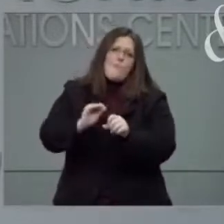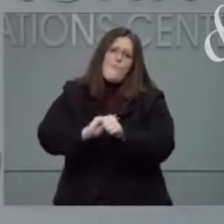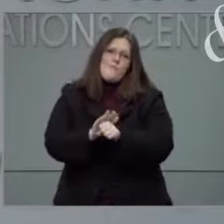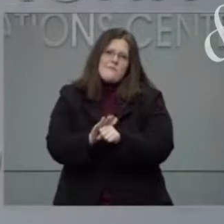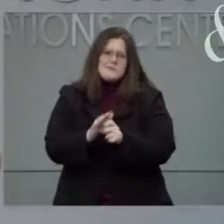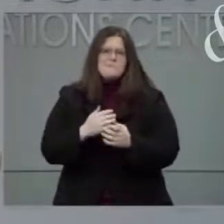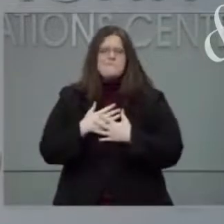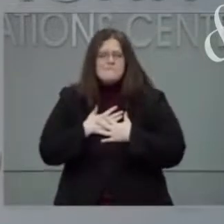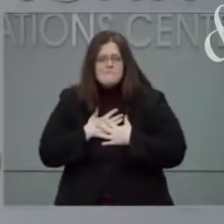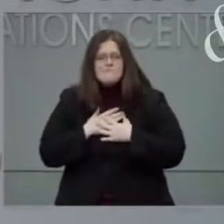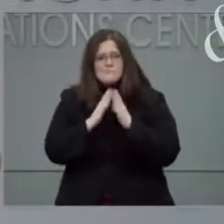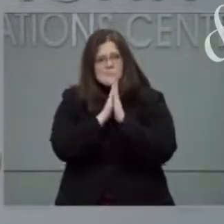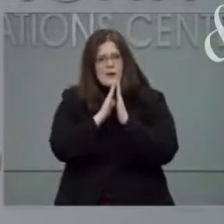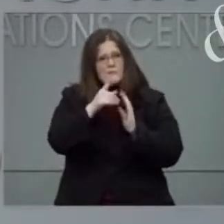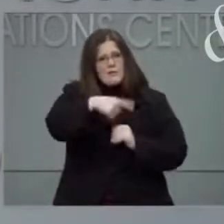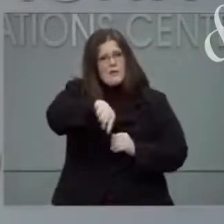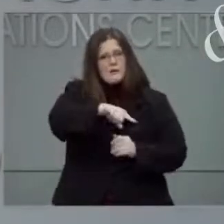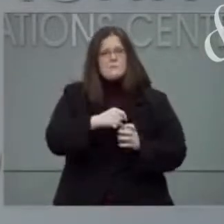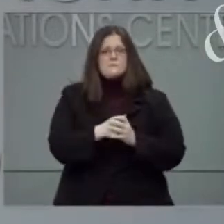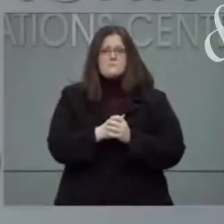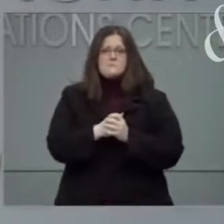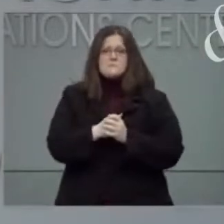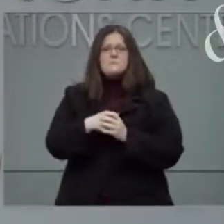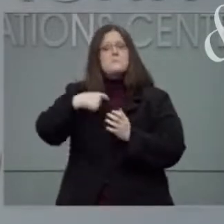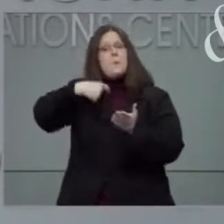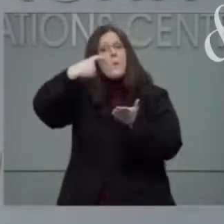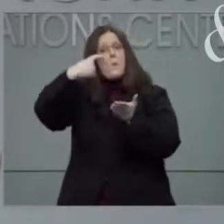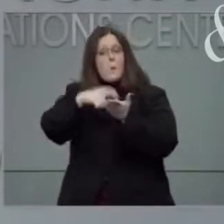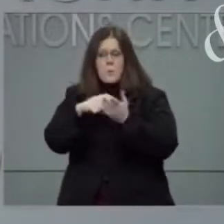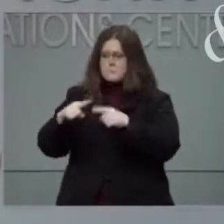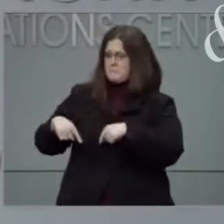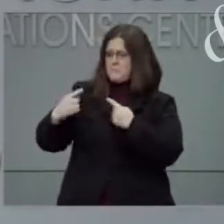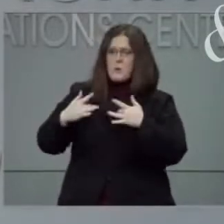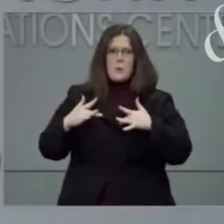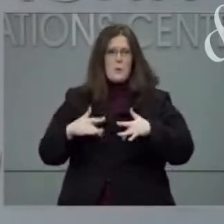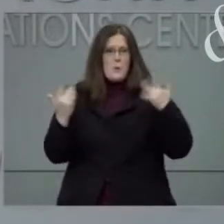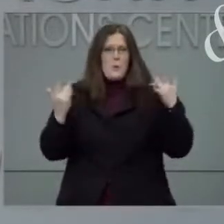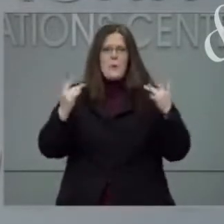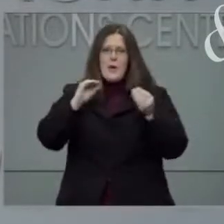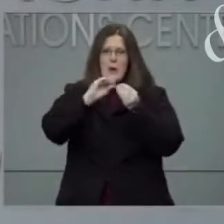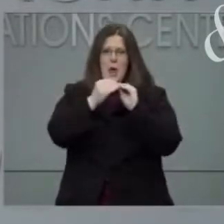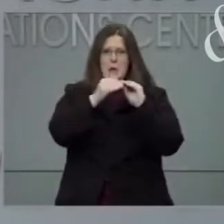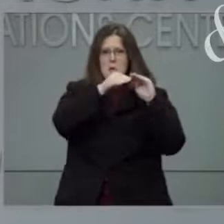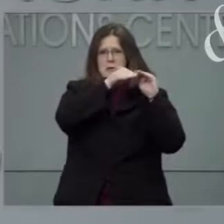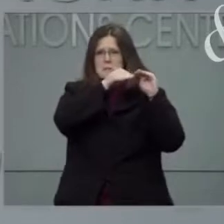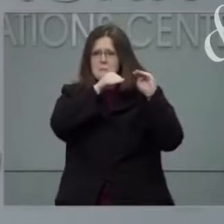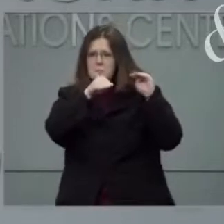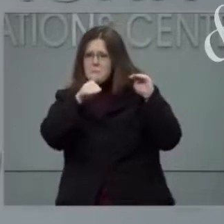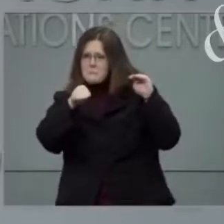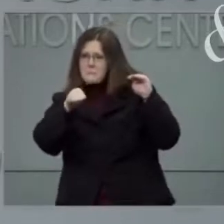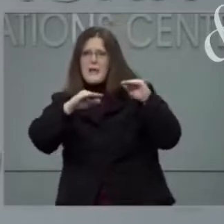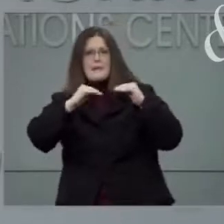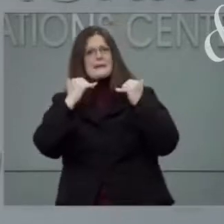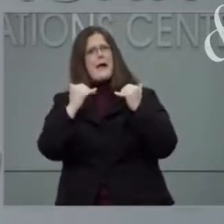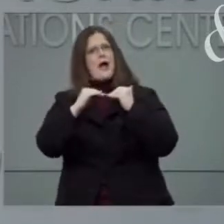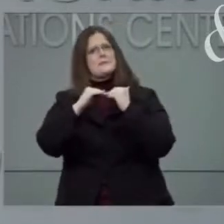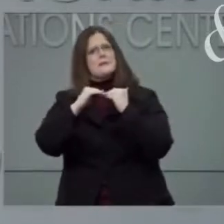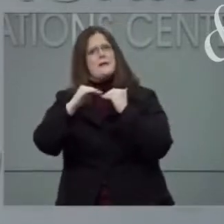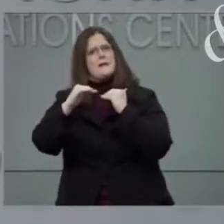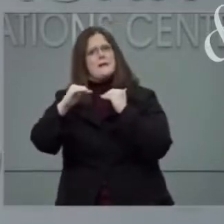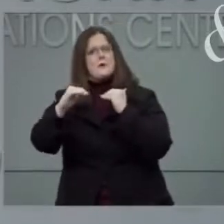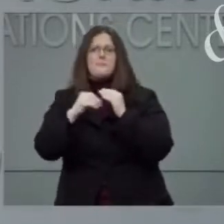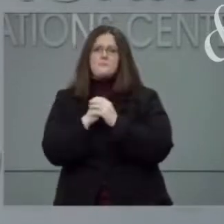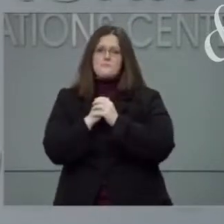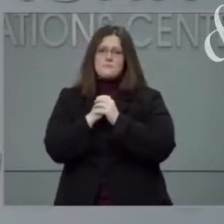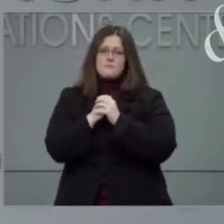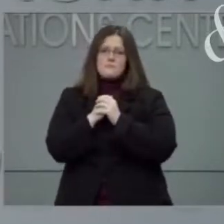that North Carolina's COVID-19 numbers have declined and remained stable. Last week, we took careful,